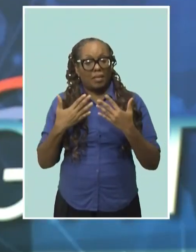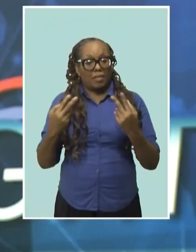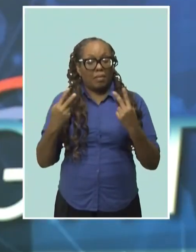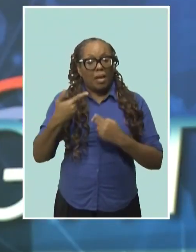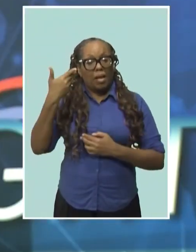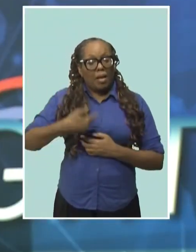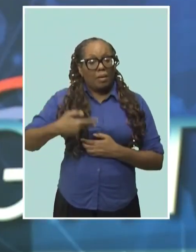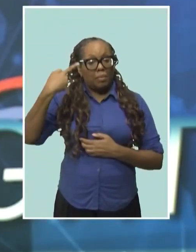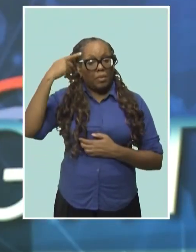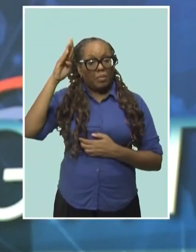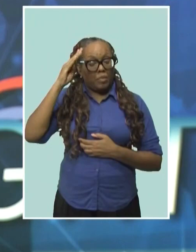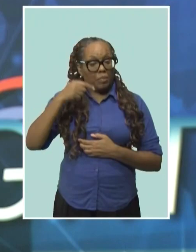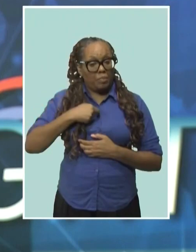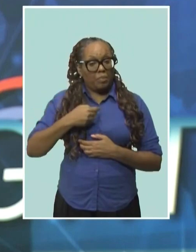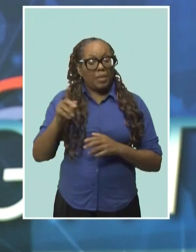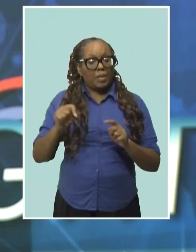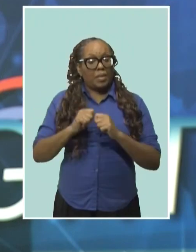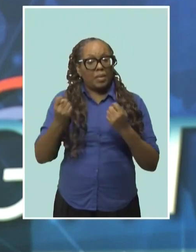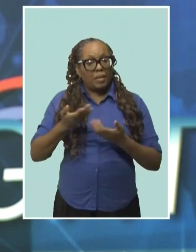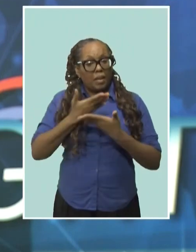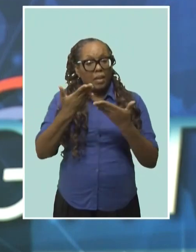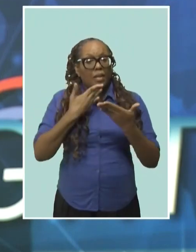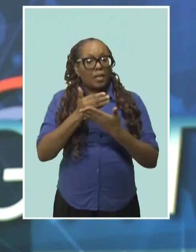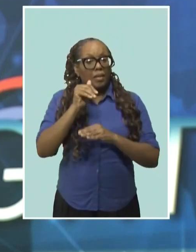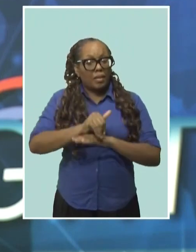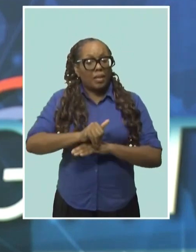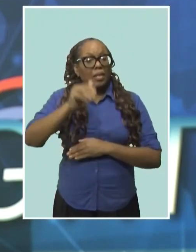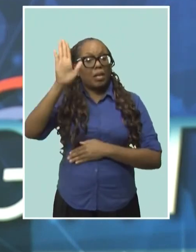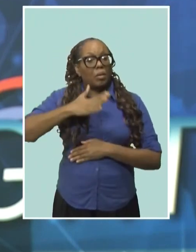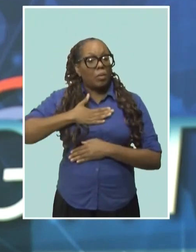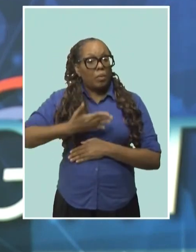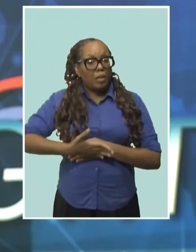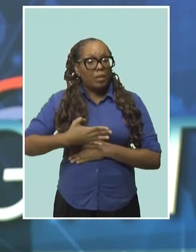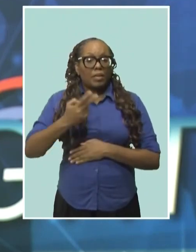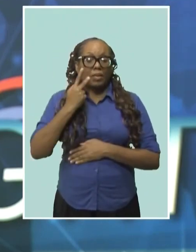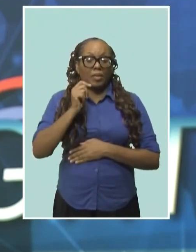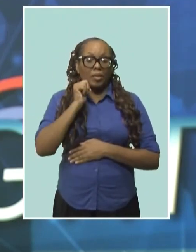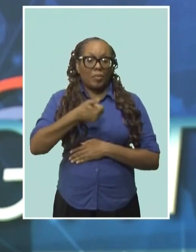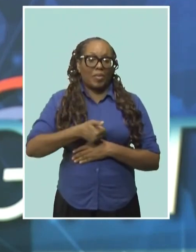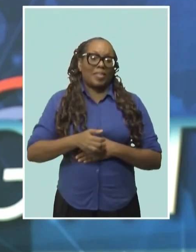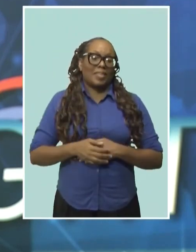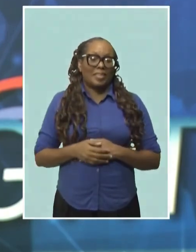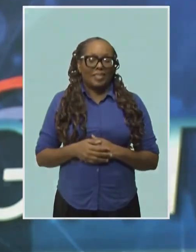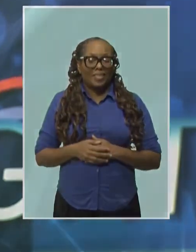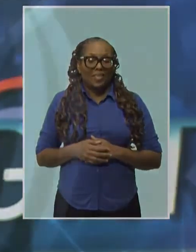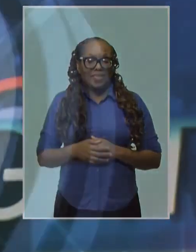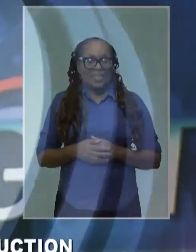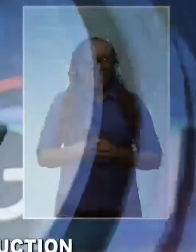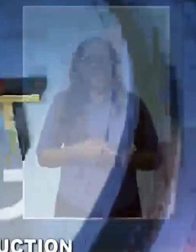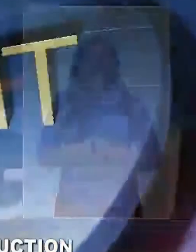I'm Pearson Bowen. For the crew, to all of you, good night. By God's will, we'll see you tomorrow.